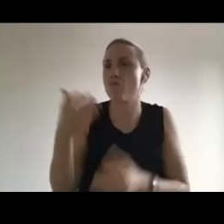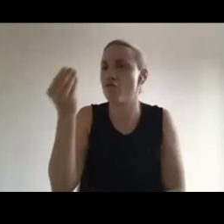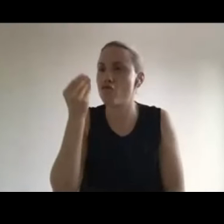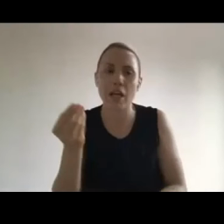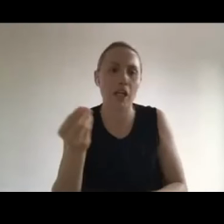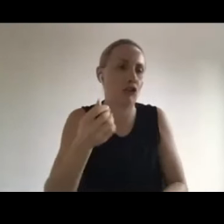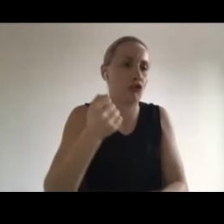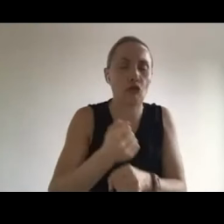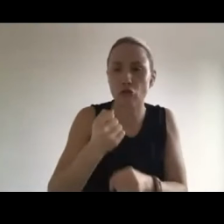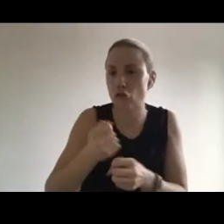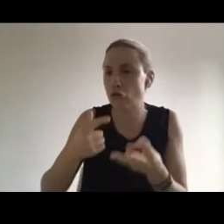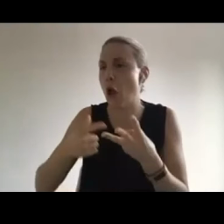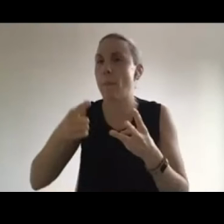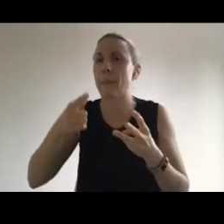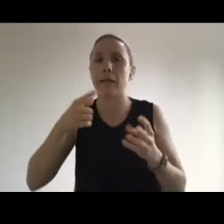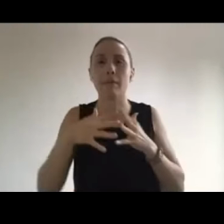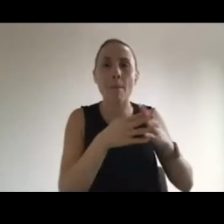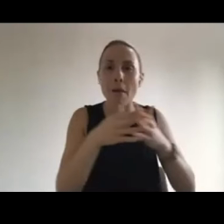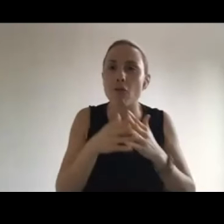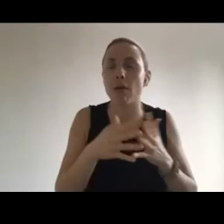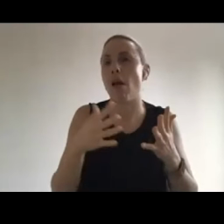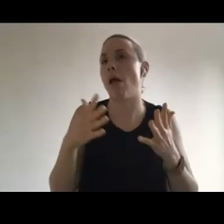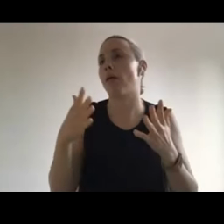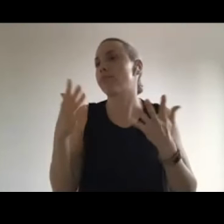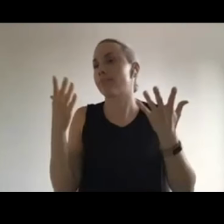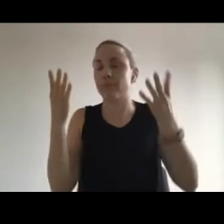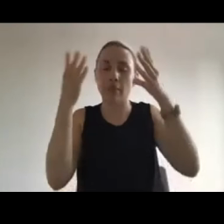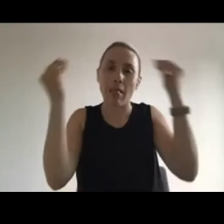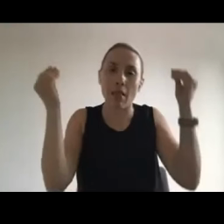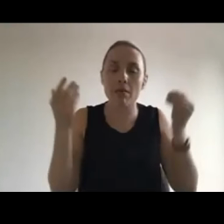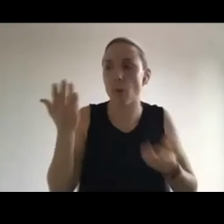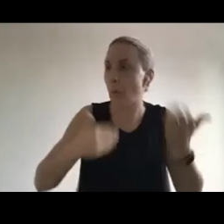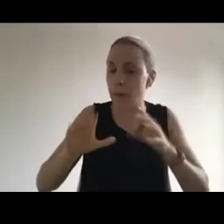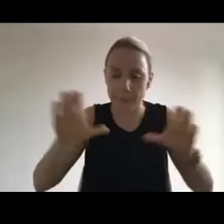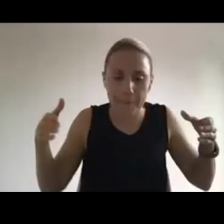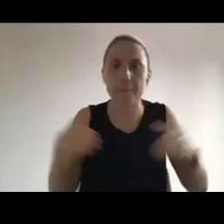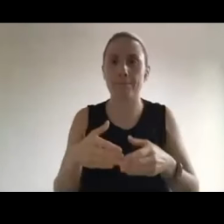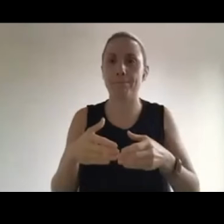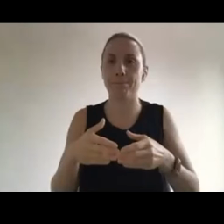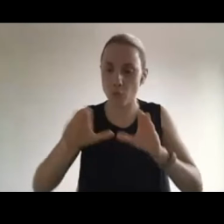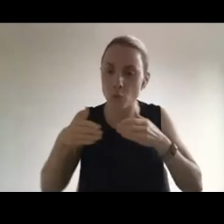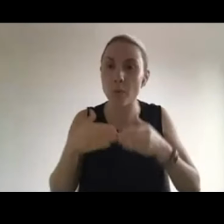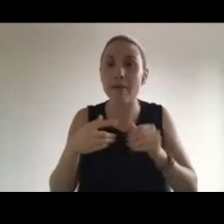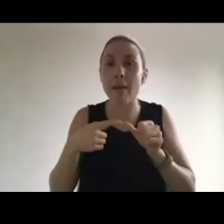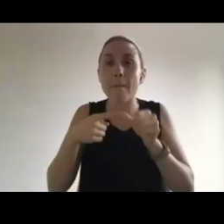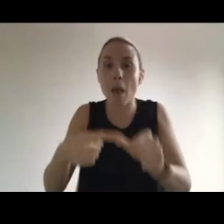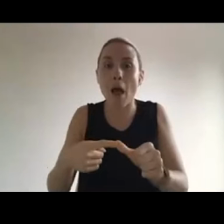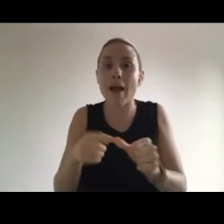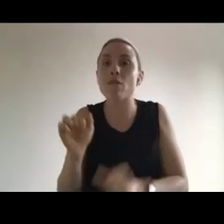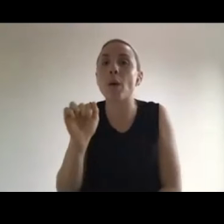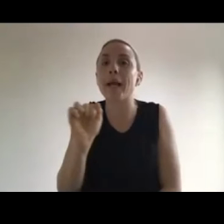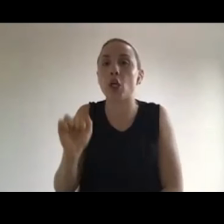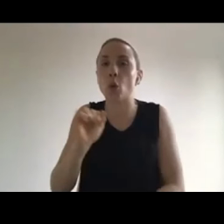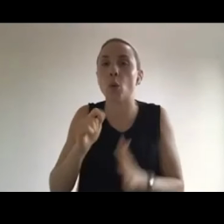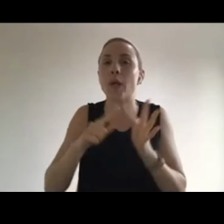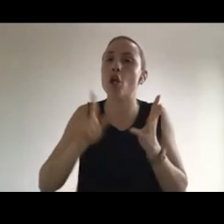US. And we, as a consortium, we applied for EU Horizon 2020 funding. So this